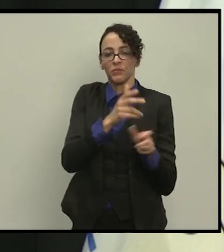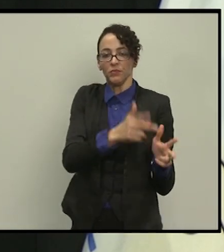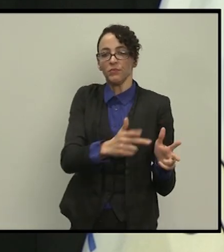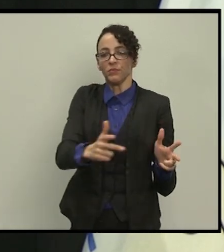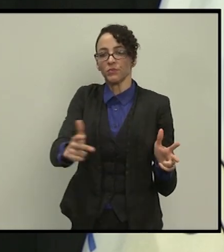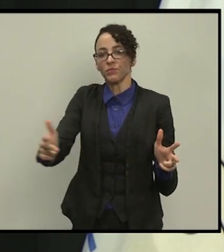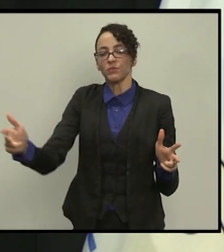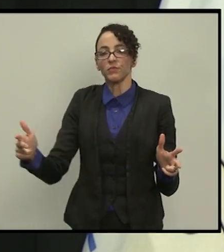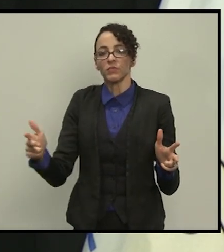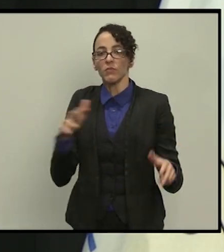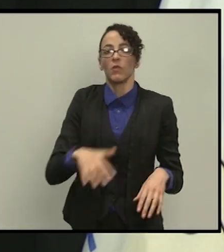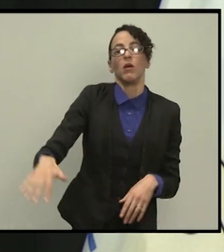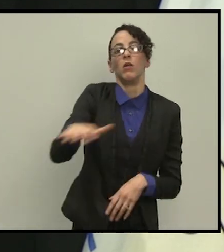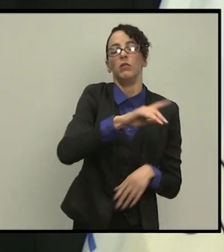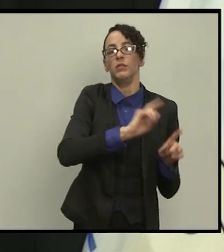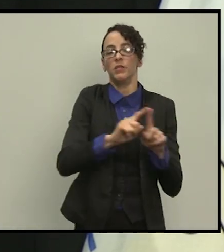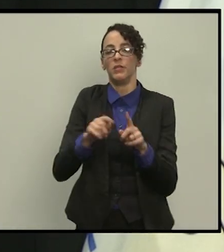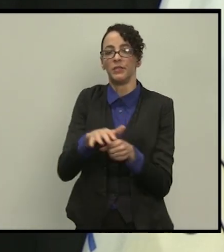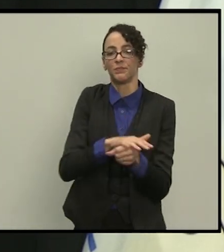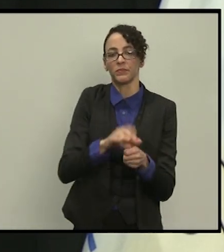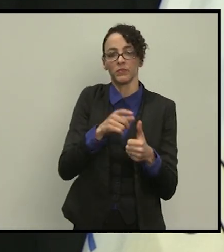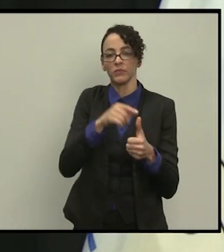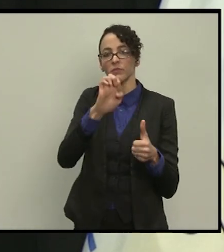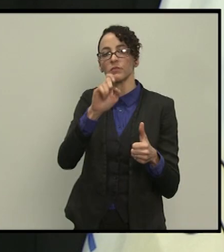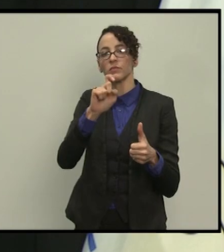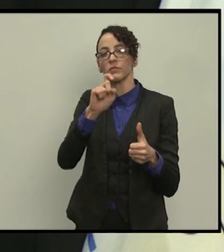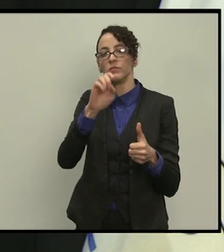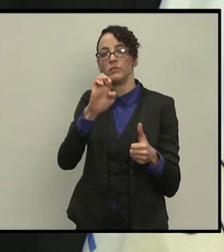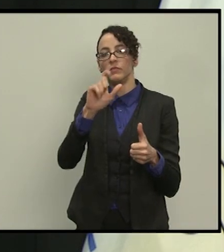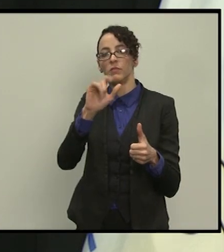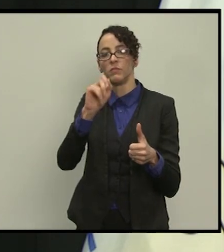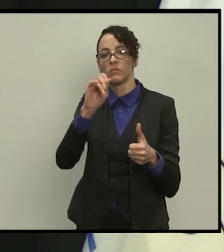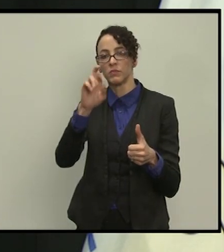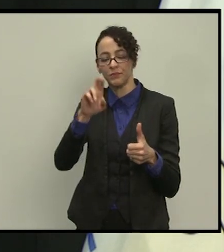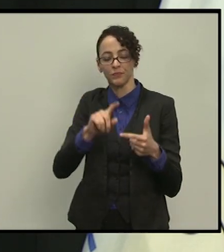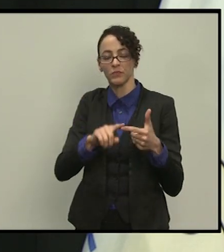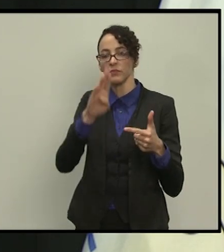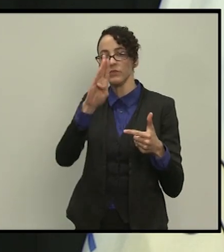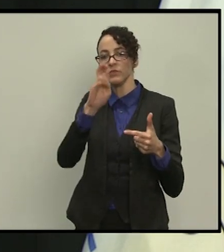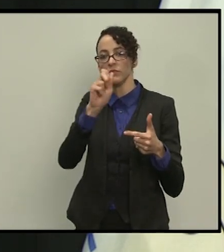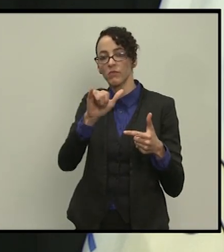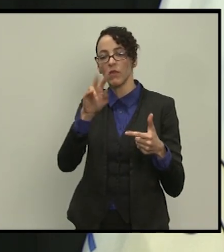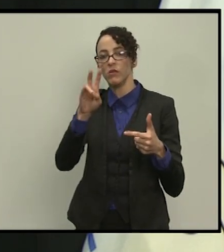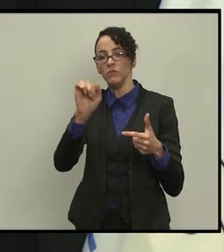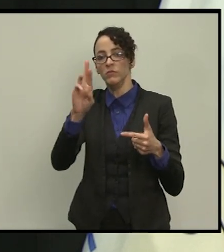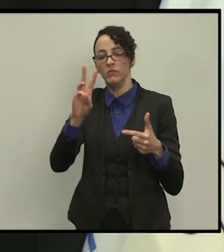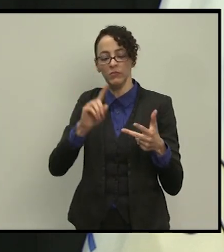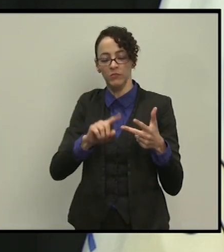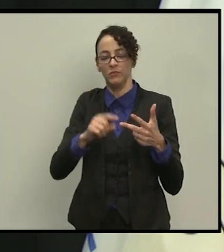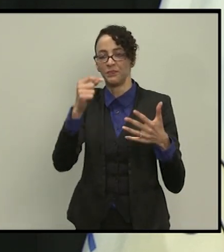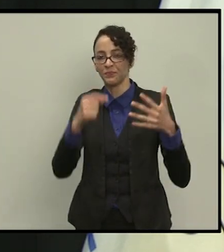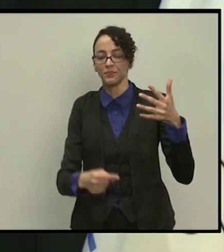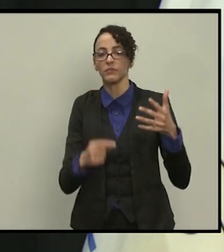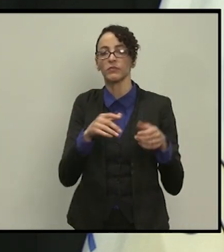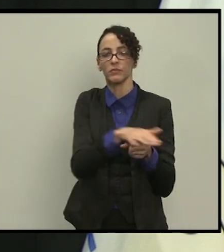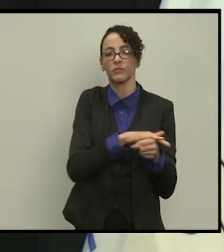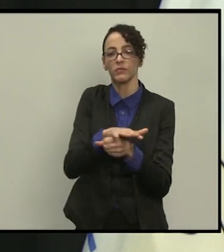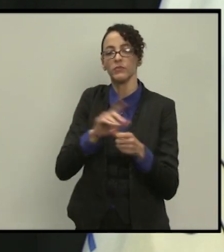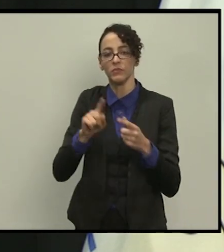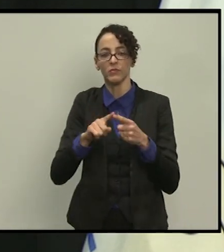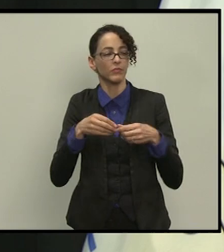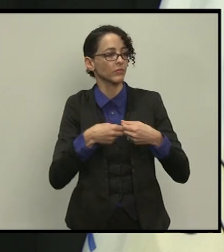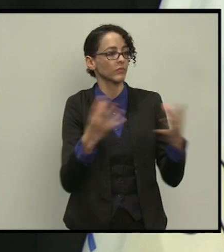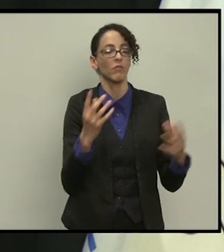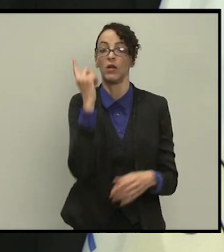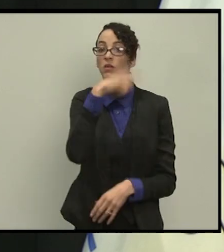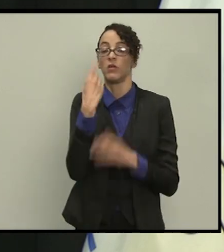Addition, Excelsior neighborhoods, and the Bayview to, again, distribute face coverings, to share information around social